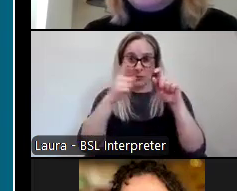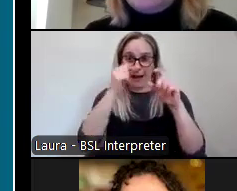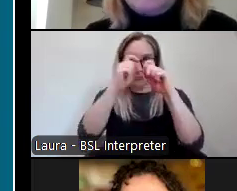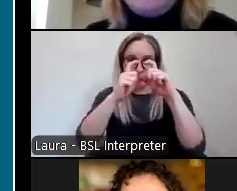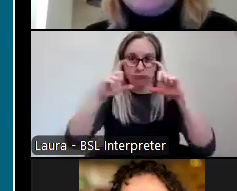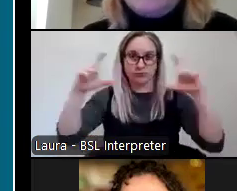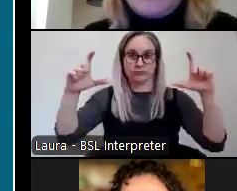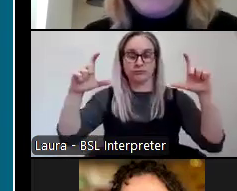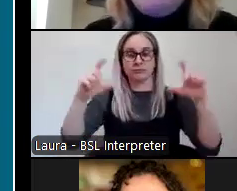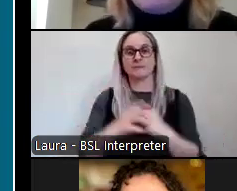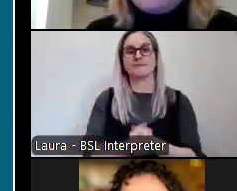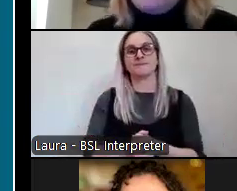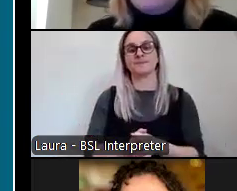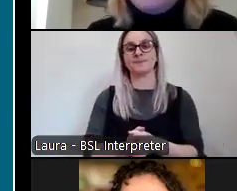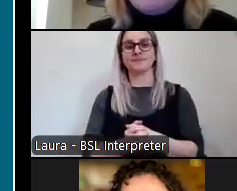Some top tips.